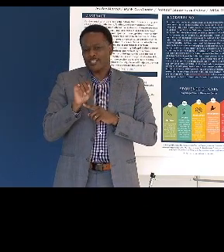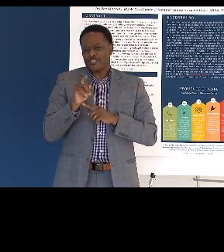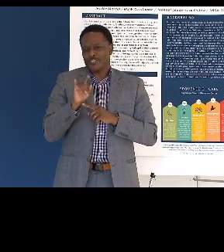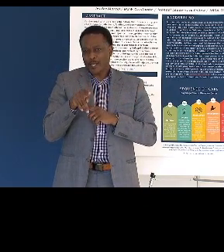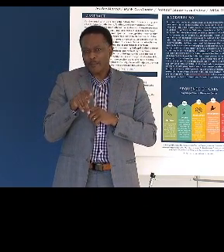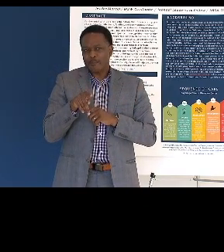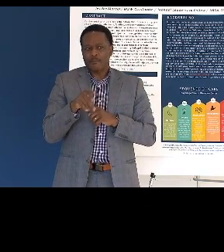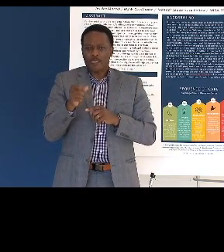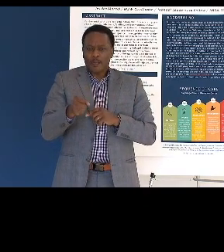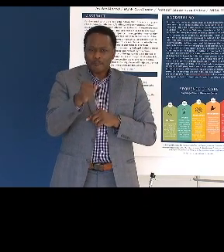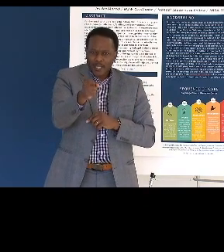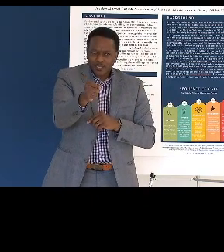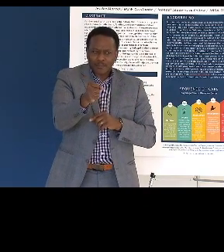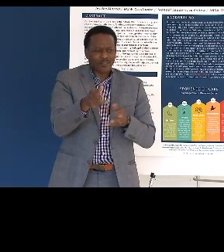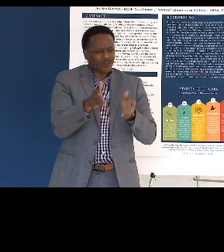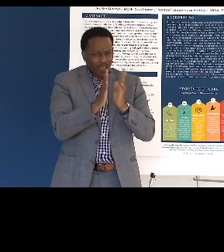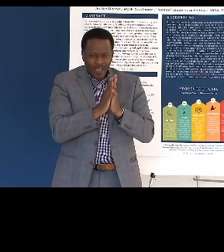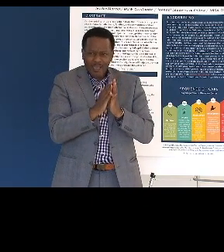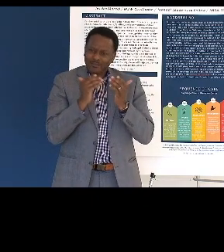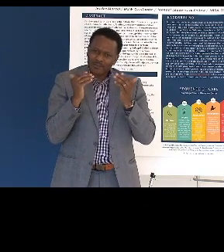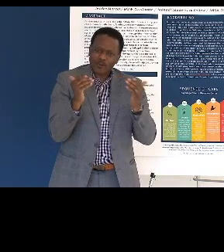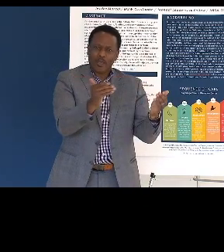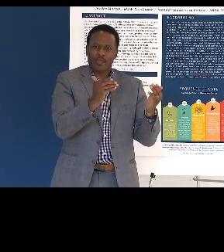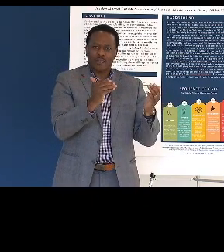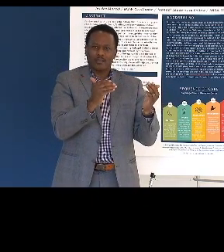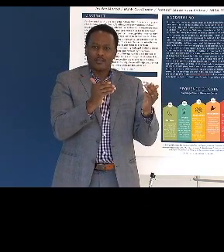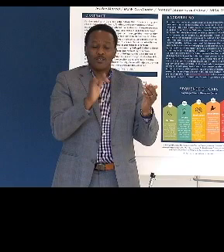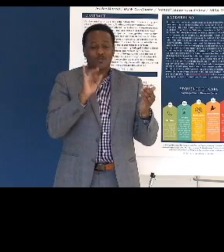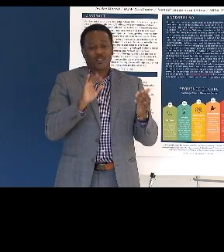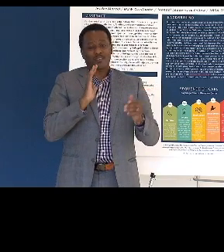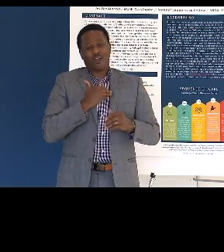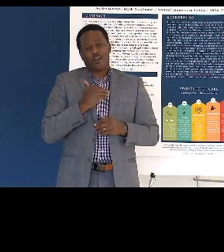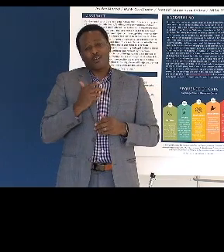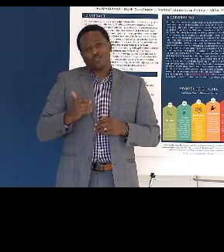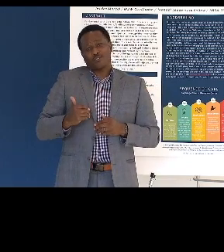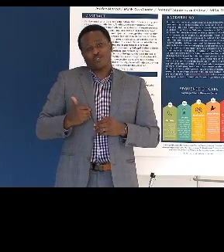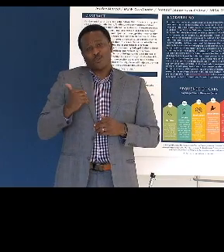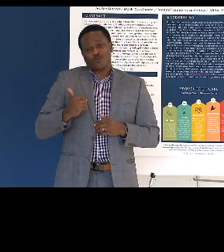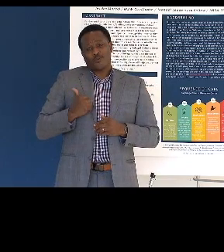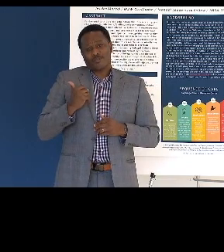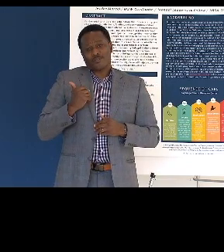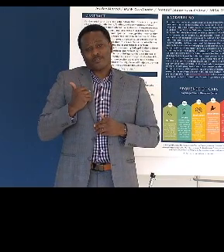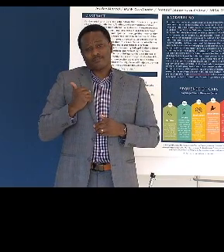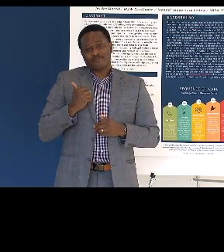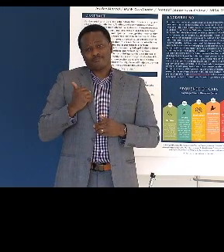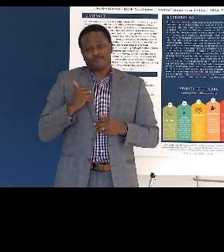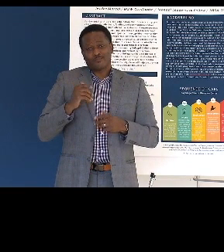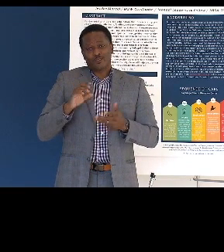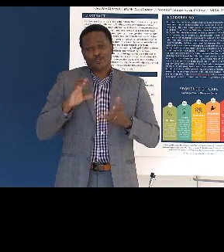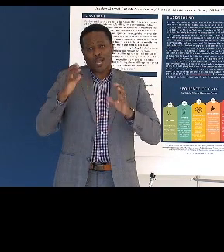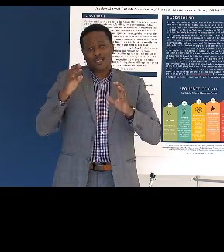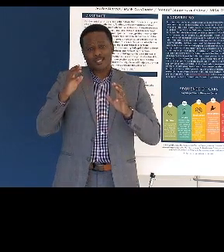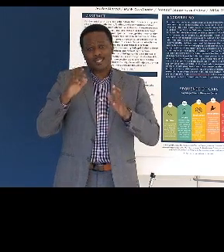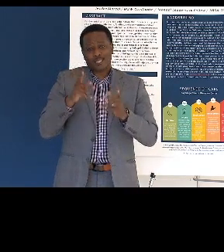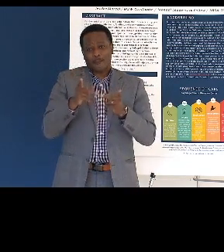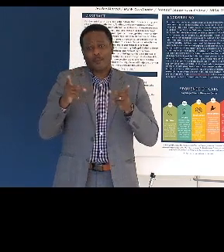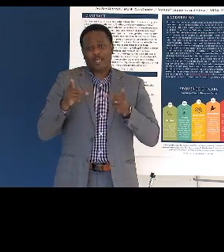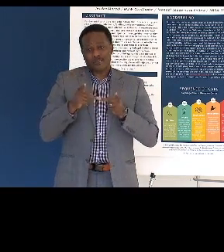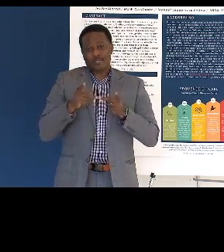of that nature. So that is the youth crisis placement in the agency.